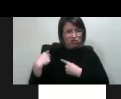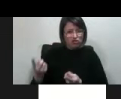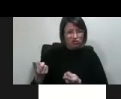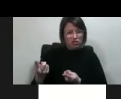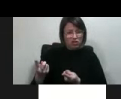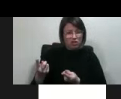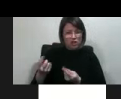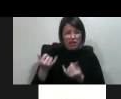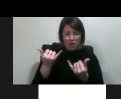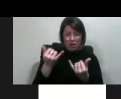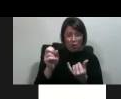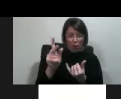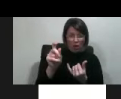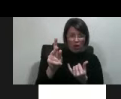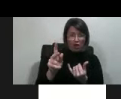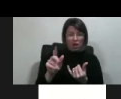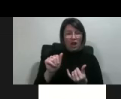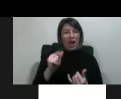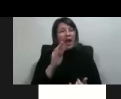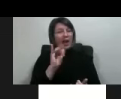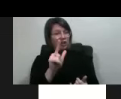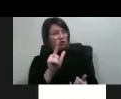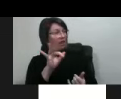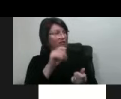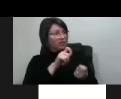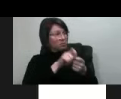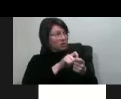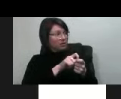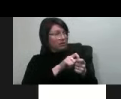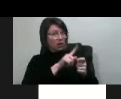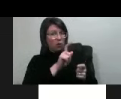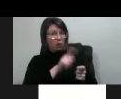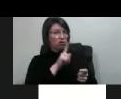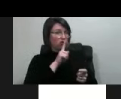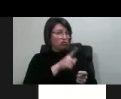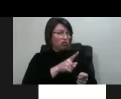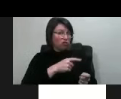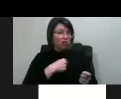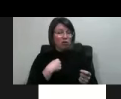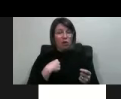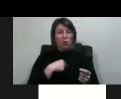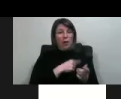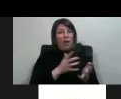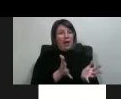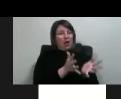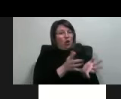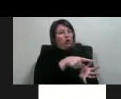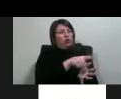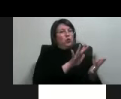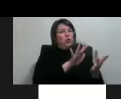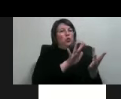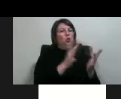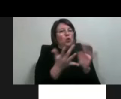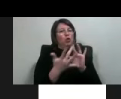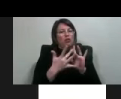Is that okay? If there's specific questions, sure, we can. If we can't, I would urge you to reach out to us